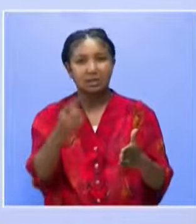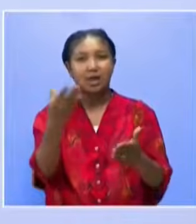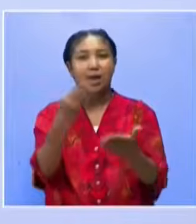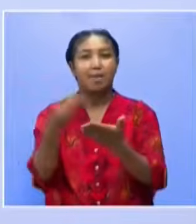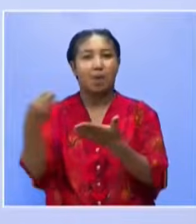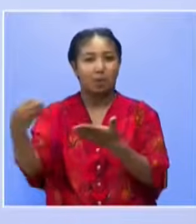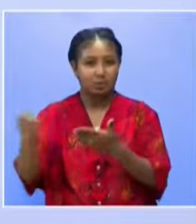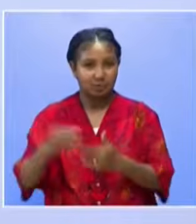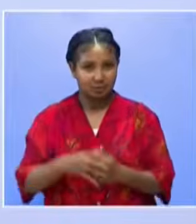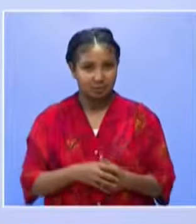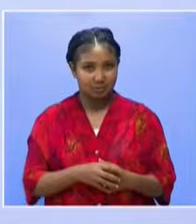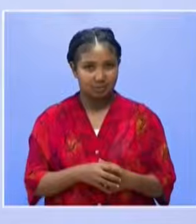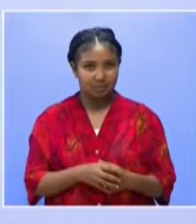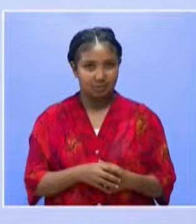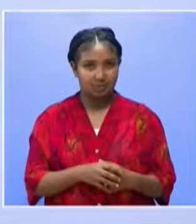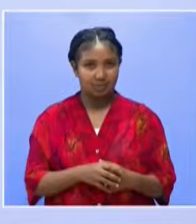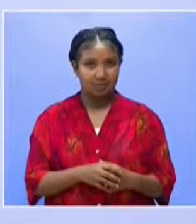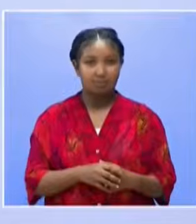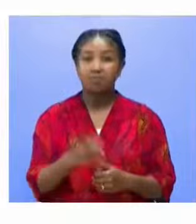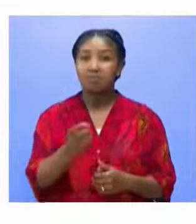bought.